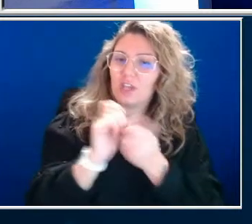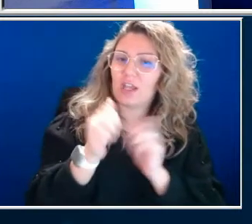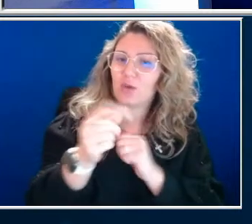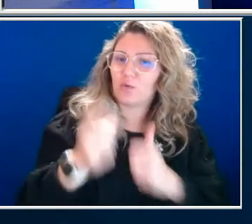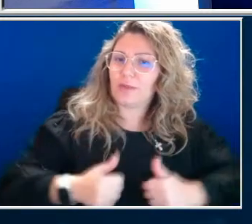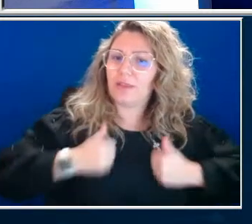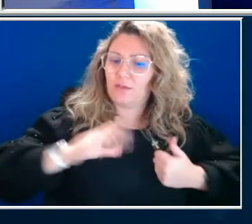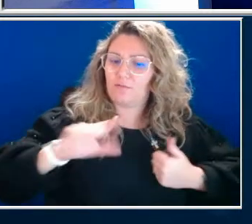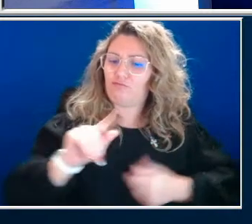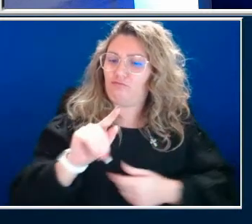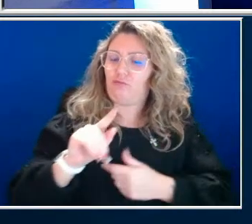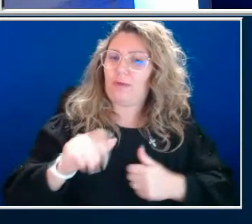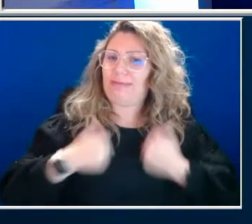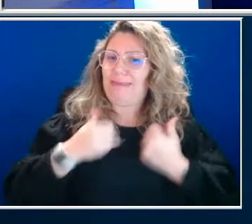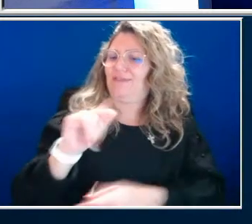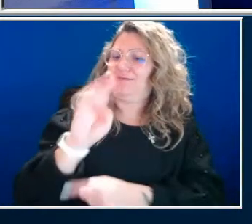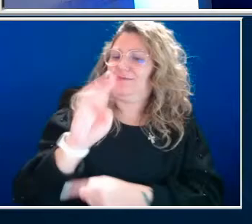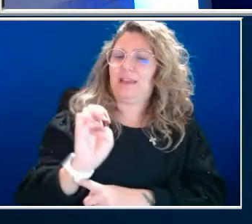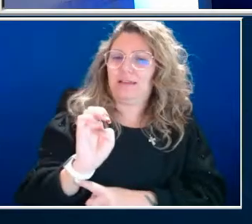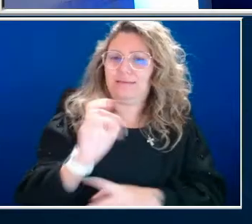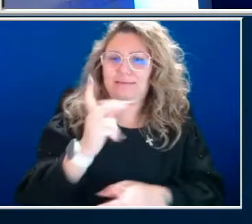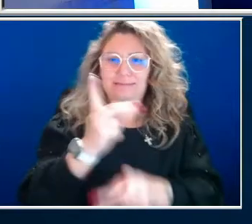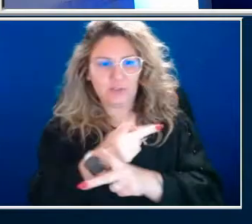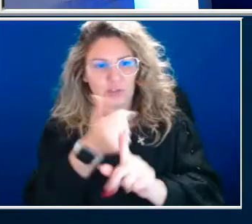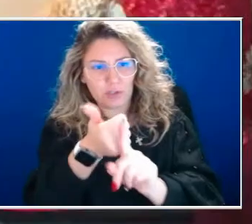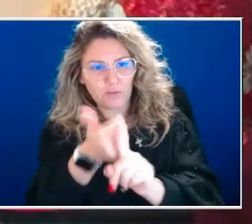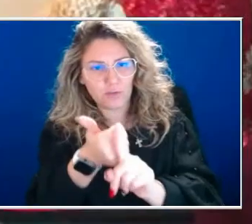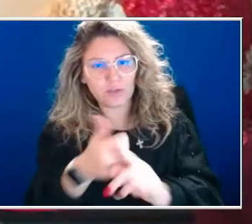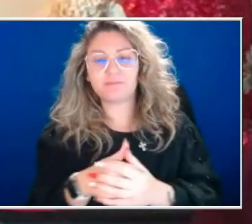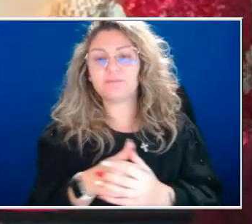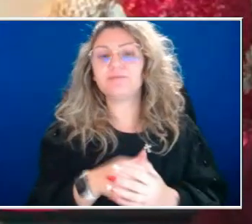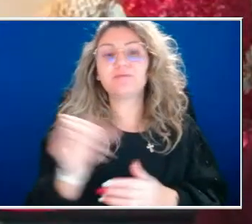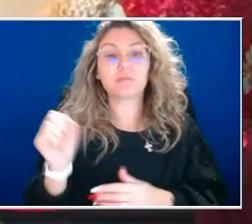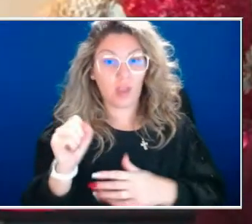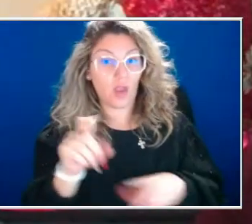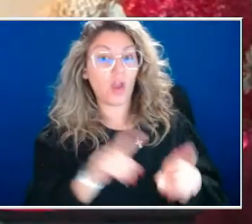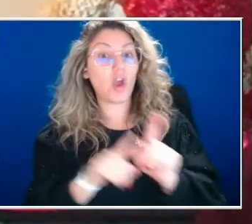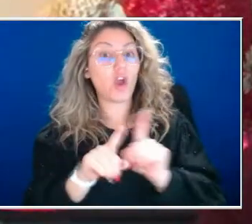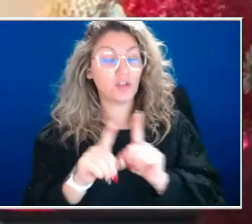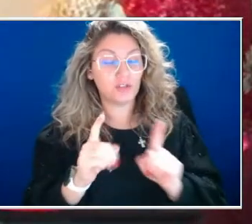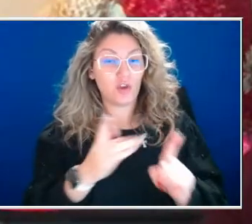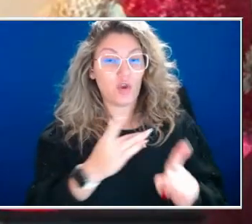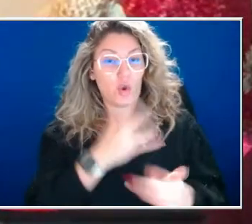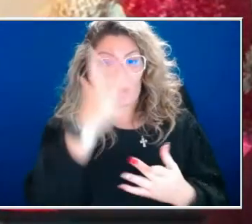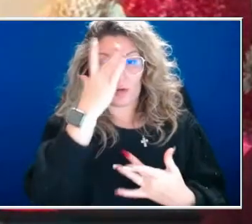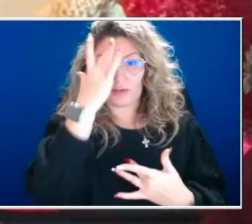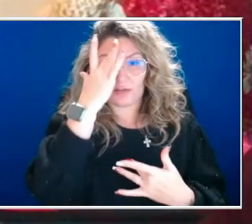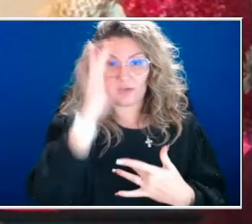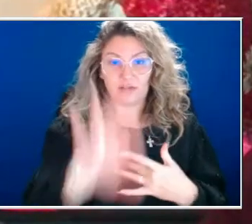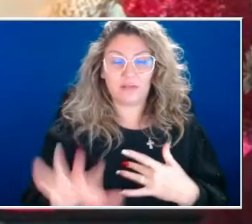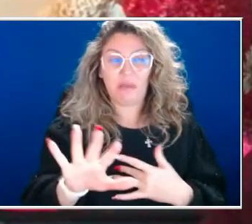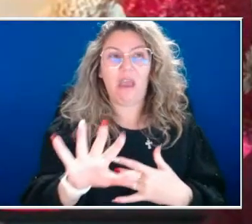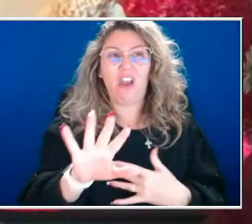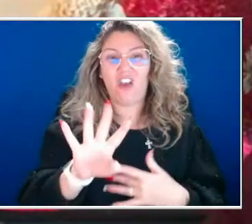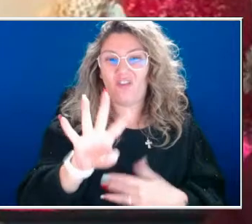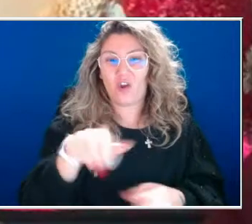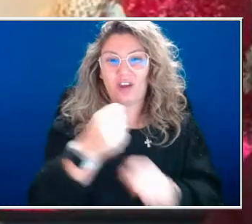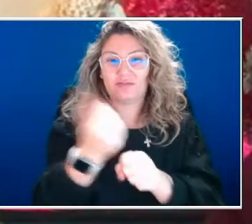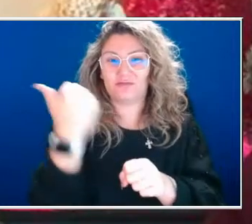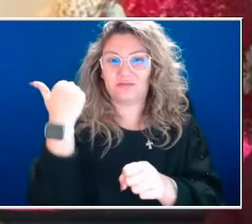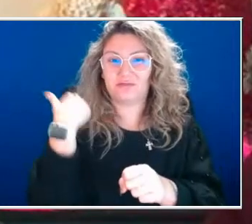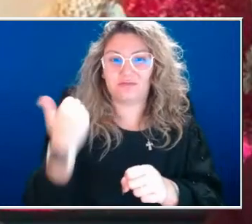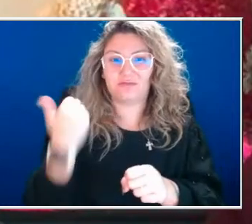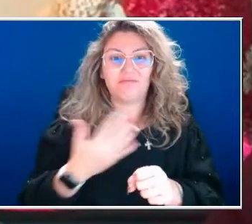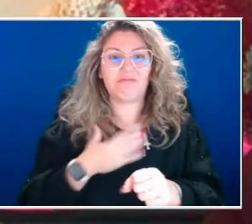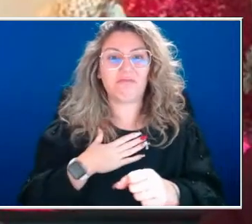taking good care of yourself? Yes. In addition to the heart disease, about 4 years ago, my family medicine doctor at